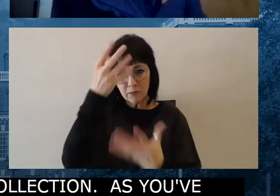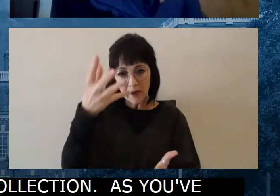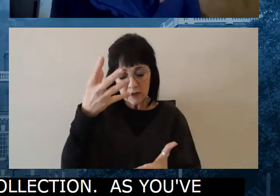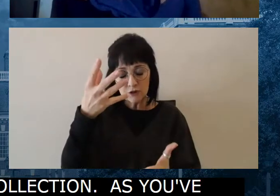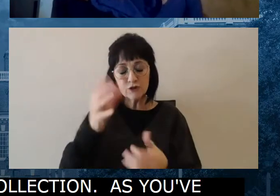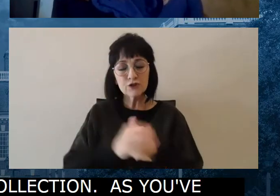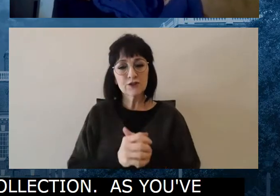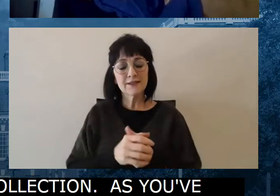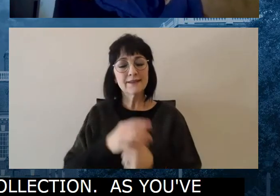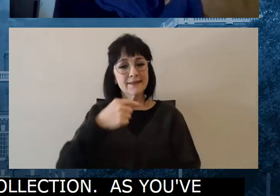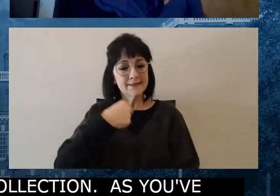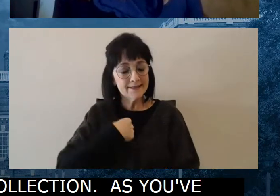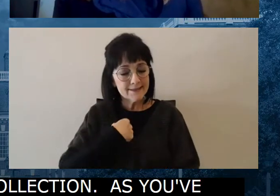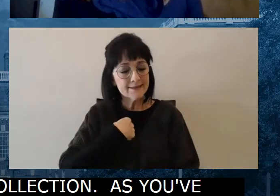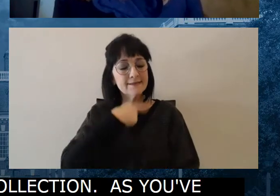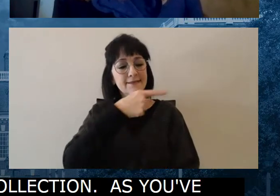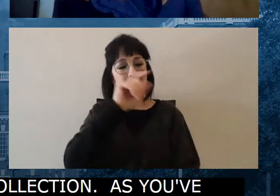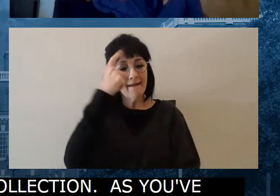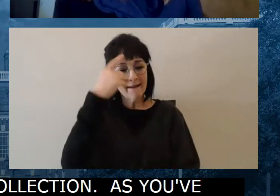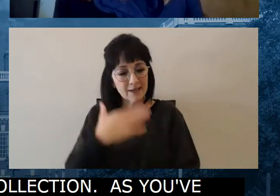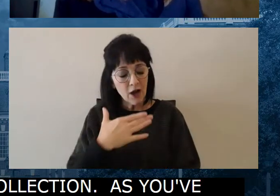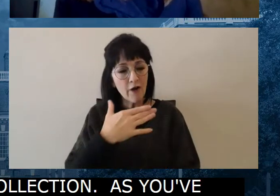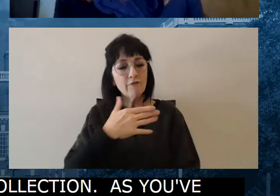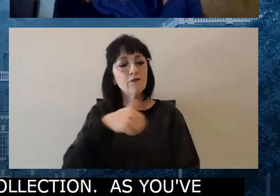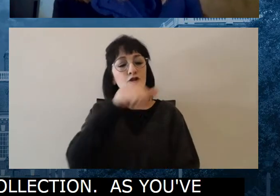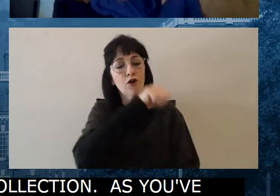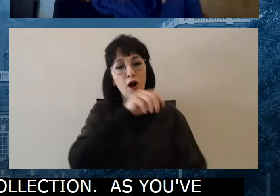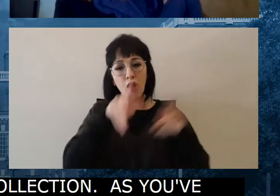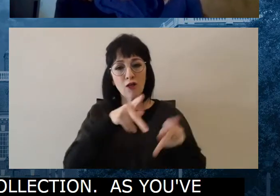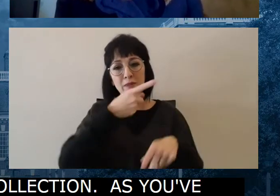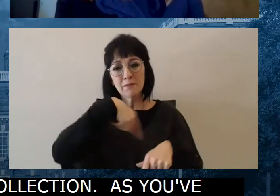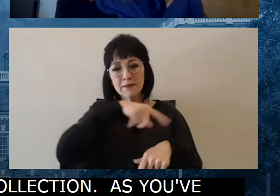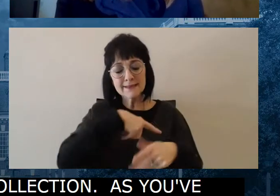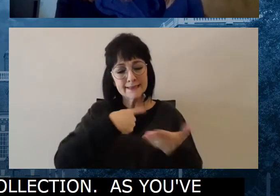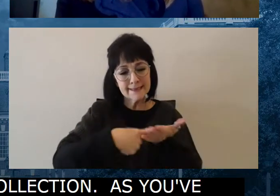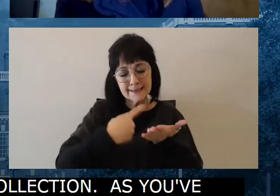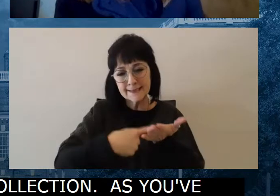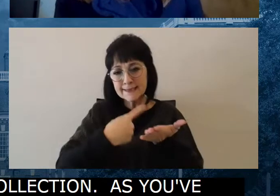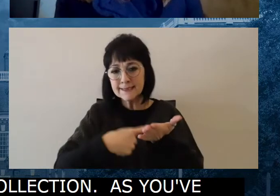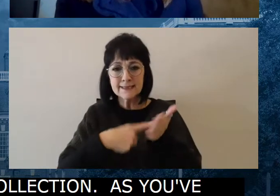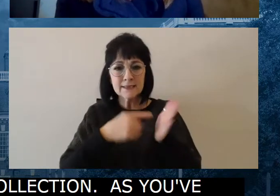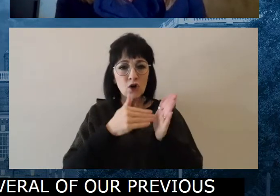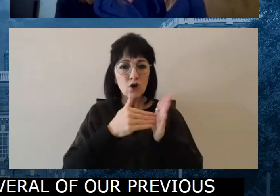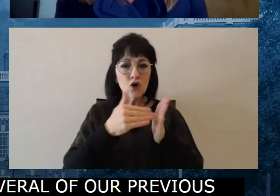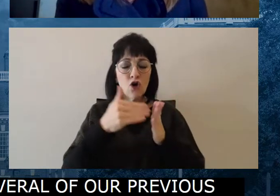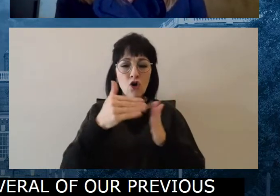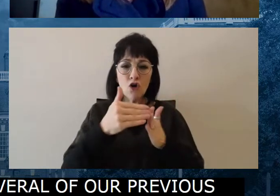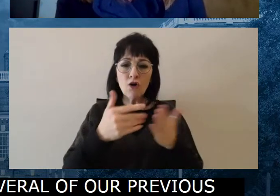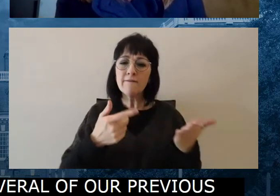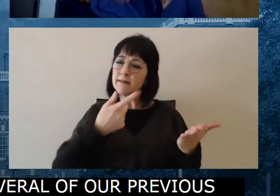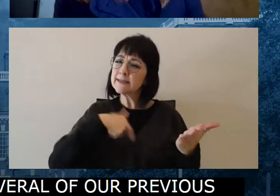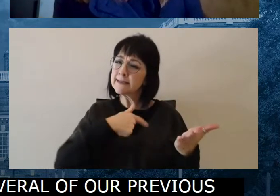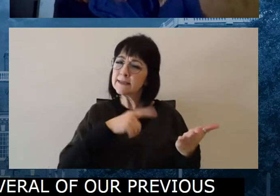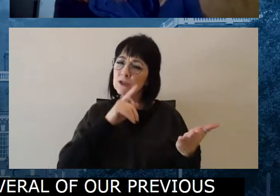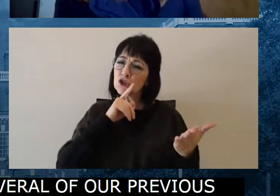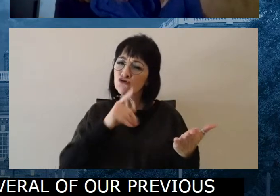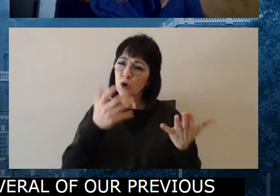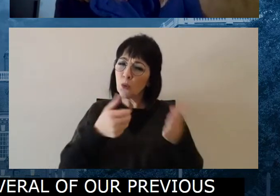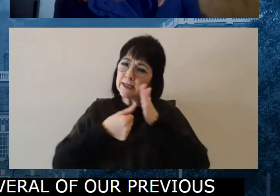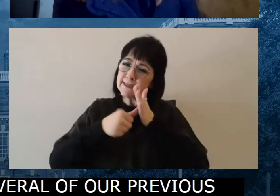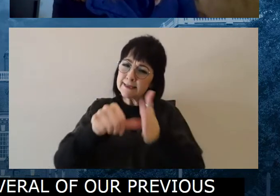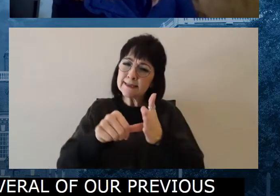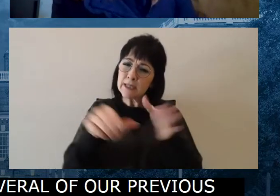several of our previous press briefings, it's very important to us that we have accurate information in our